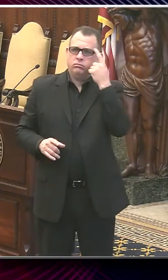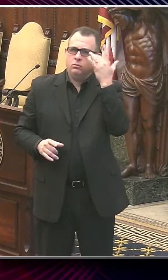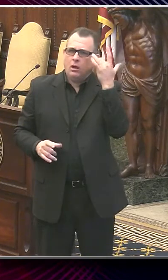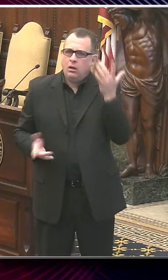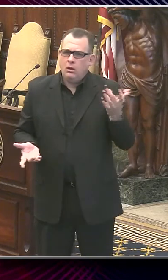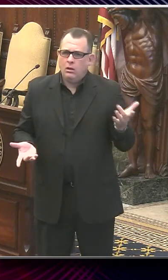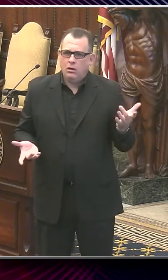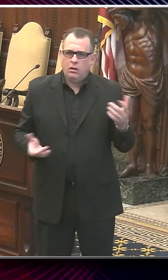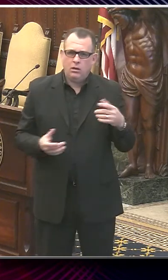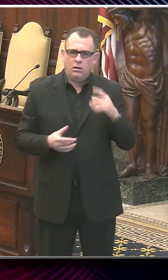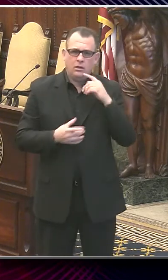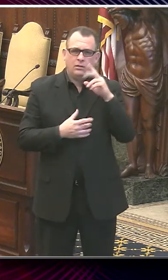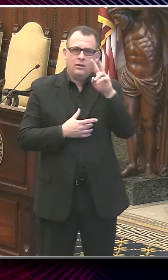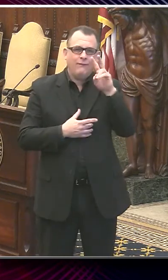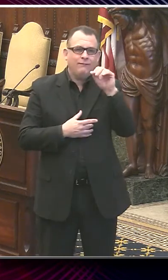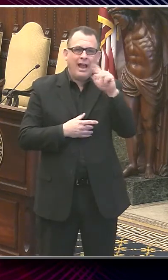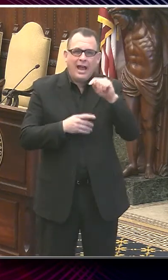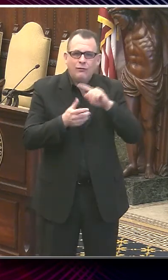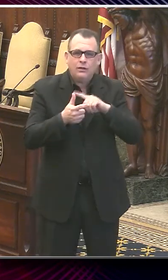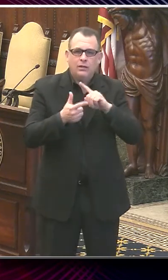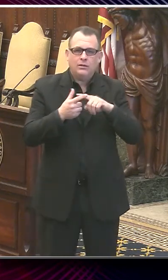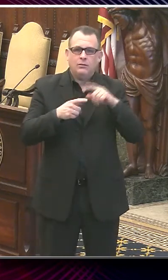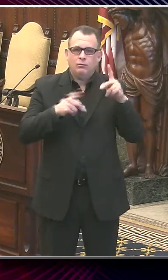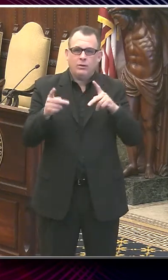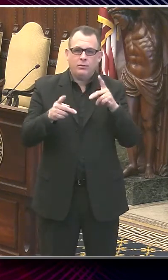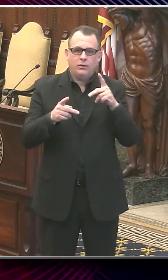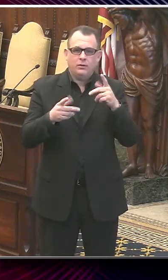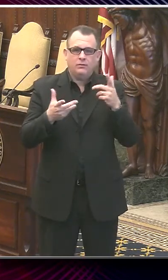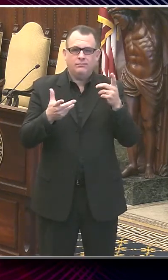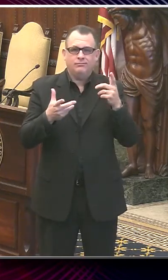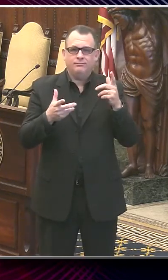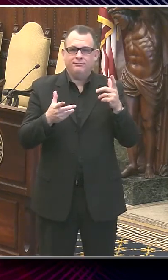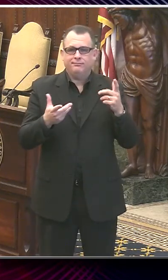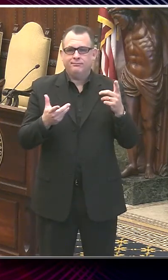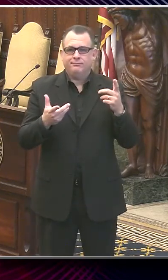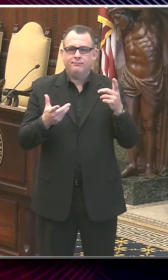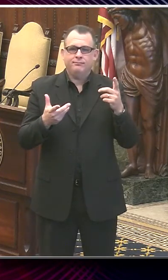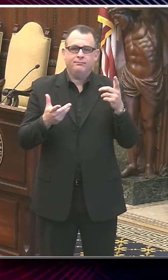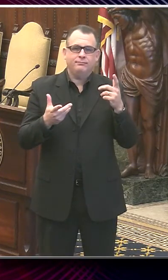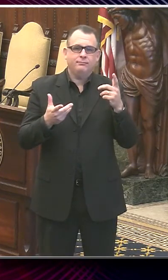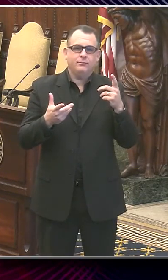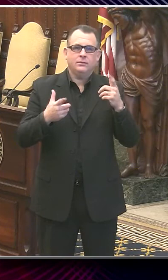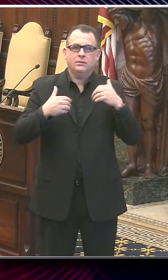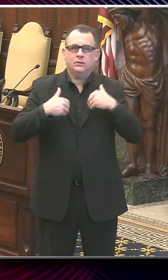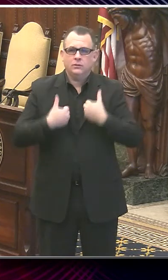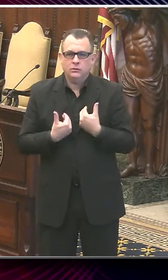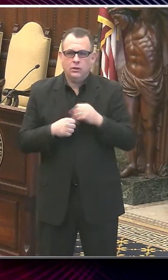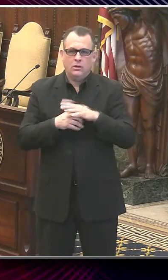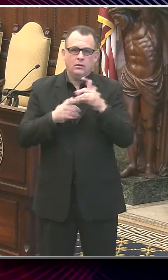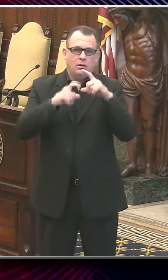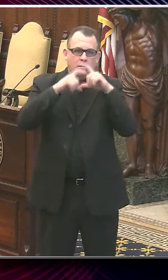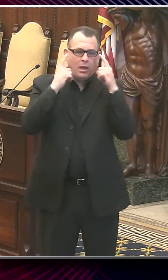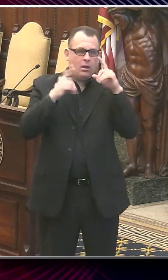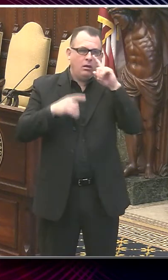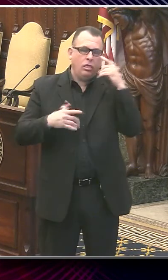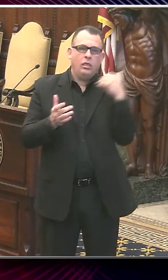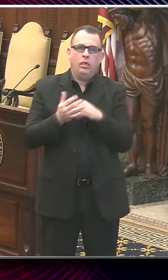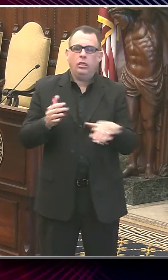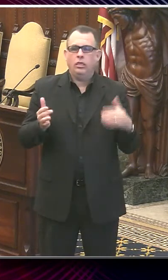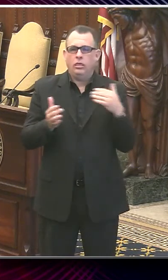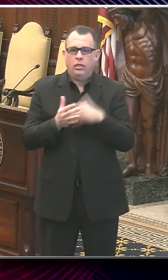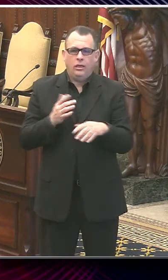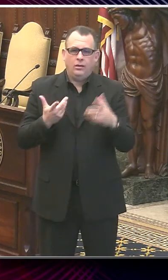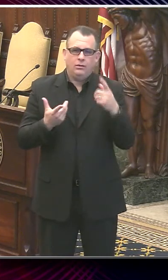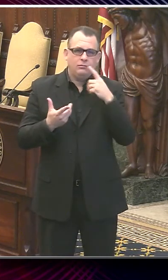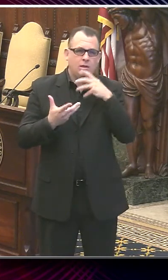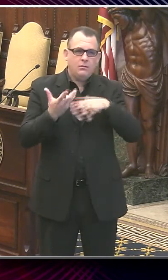Is it people relaxing their behavior due to COVID fatigue? Yeah, it's some combination of those two, and which is